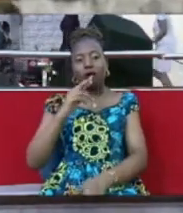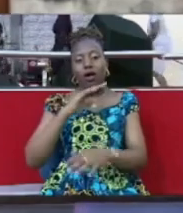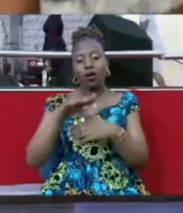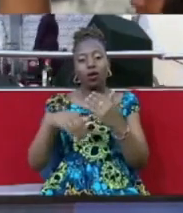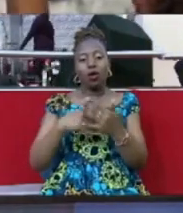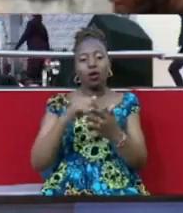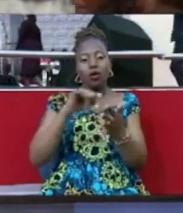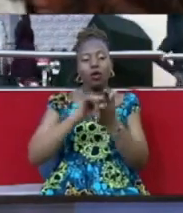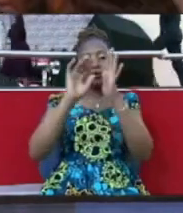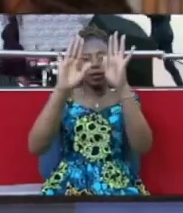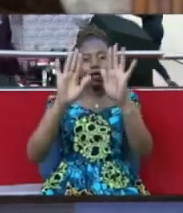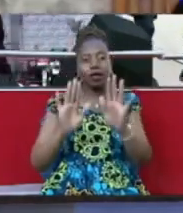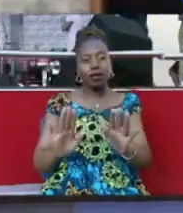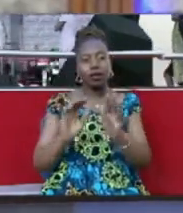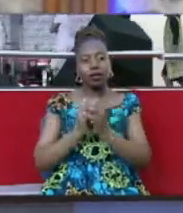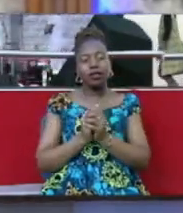are all that